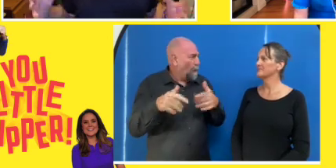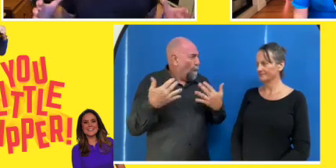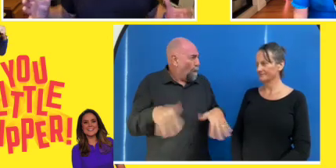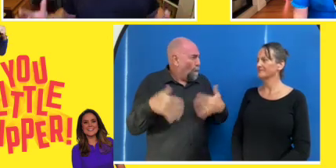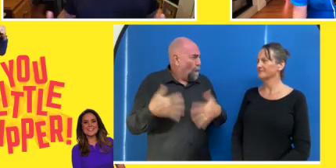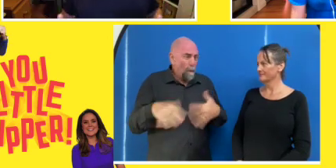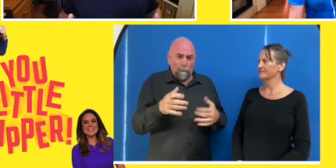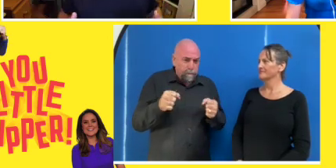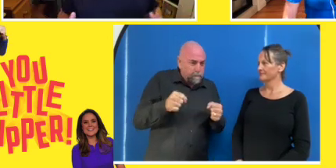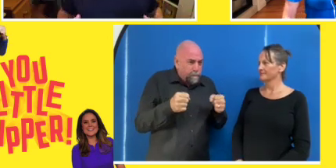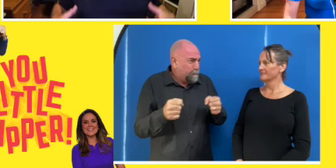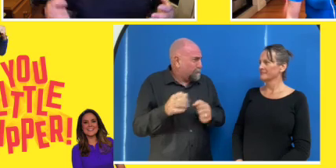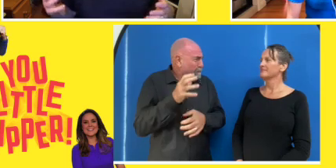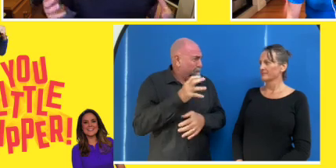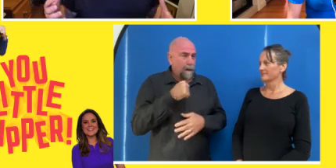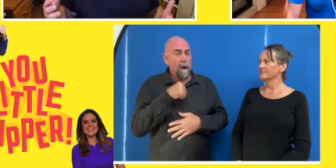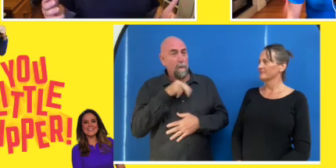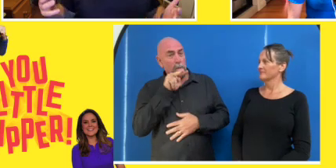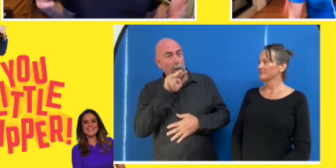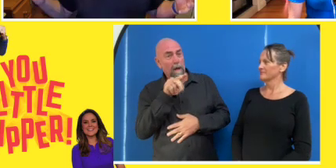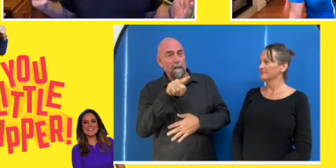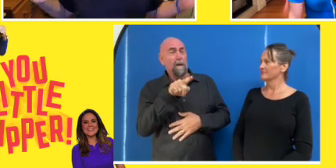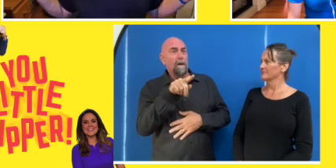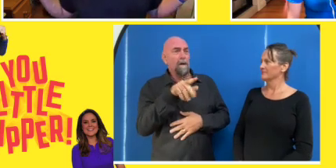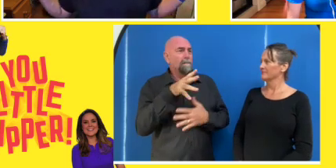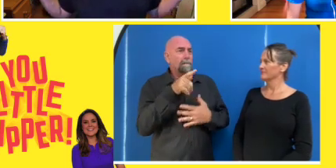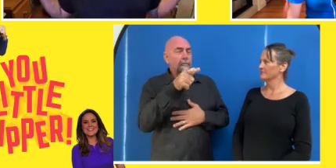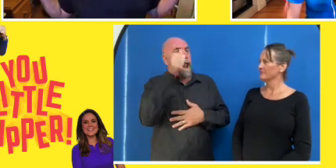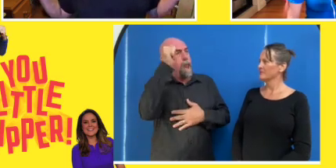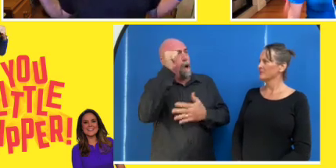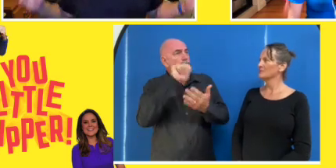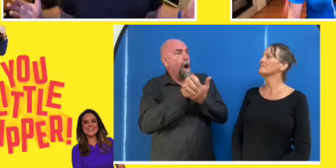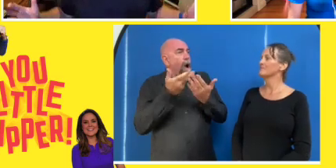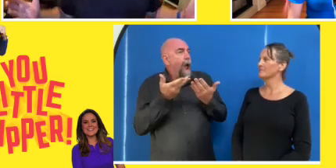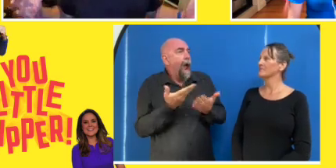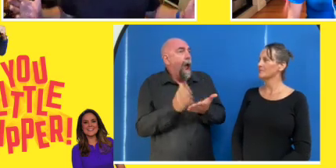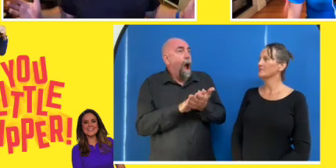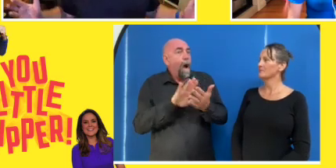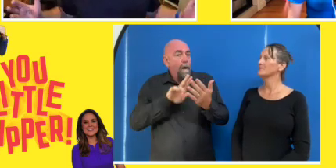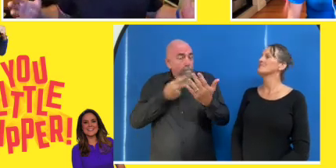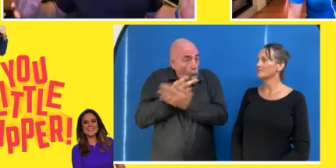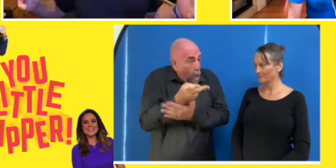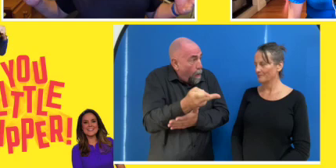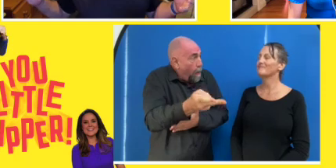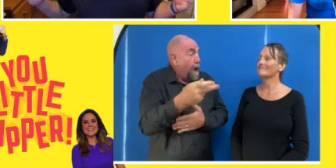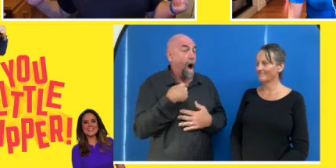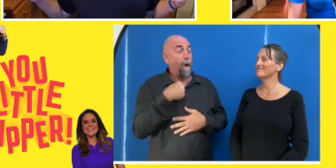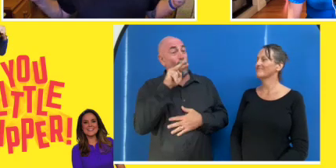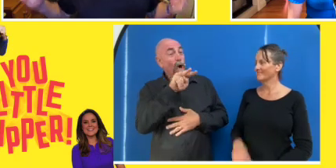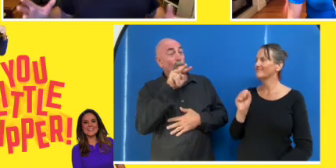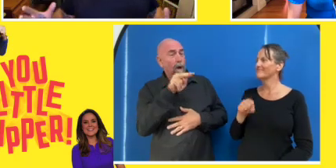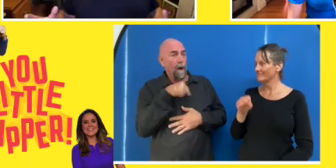so much control, but they're also so, they kind of know how to fall. Yes. And